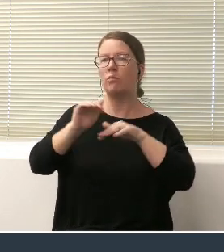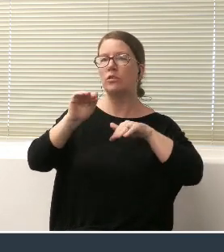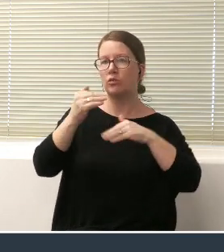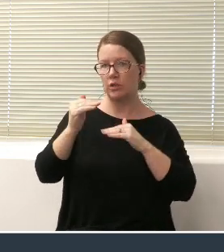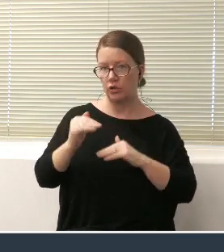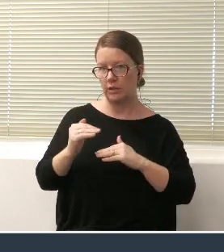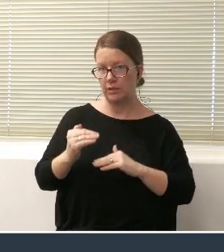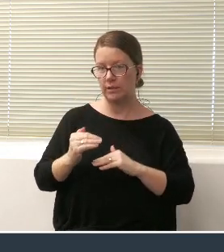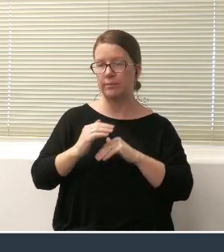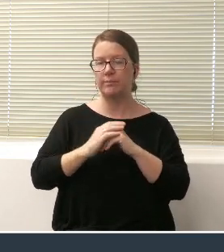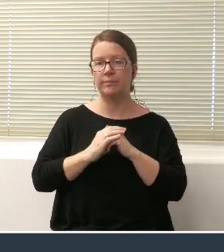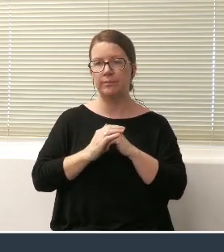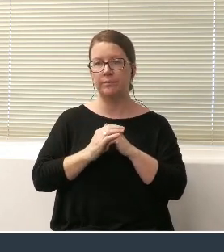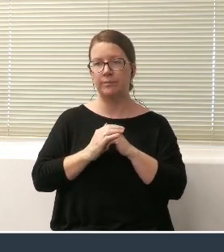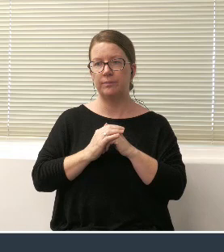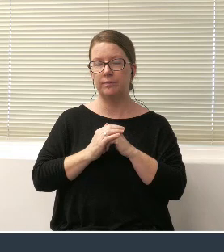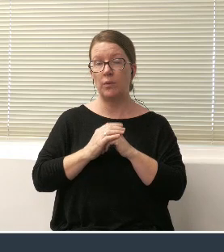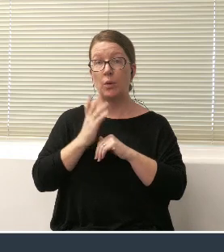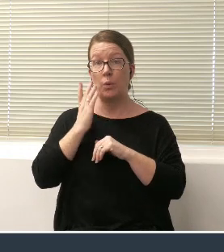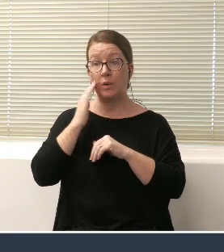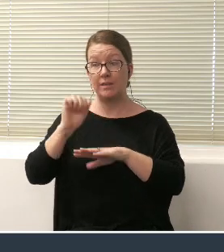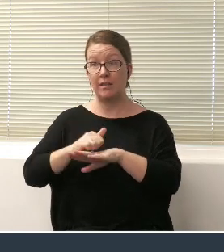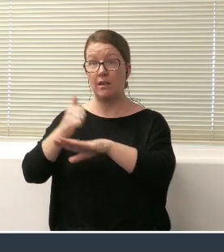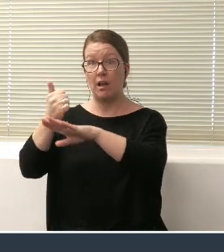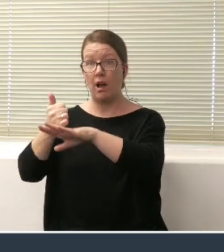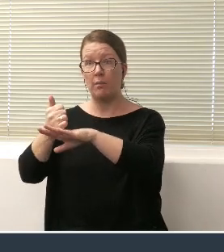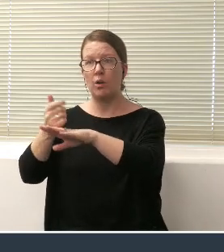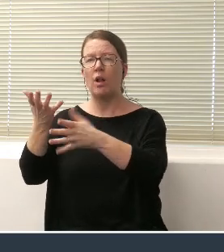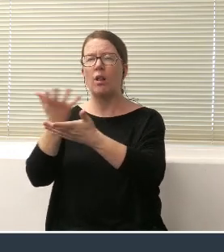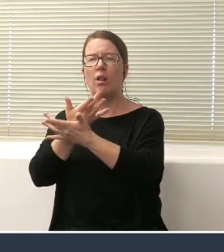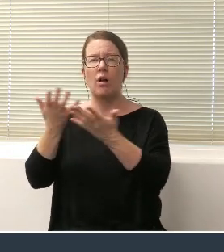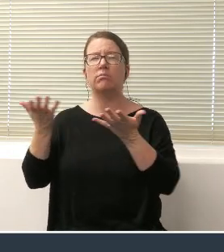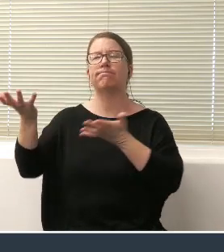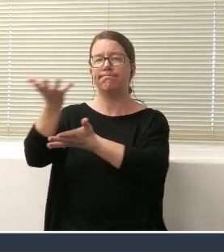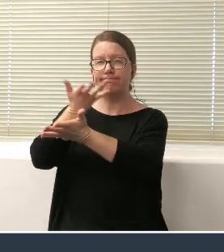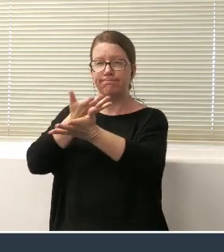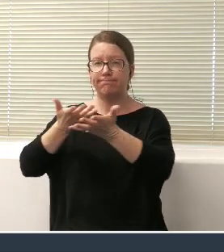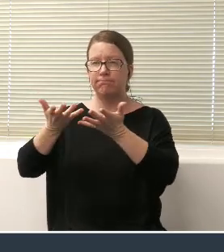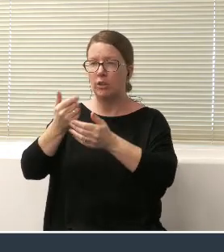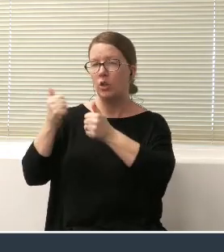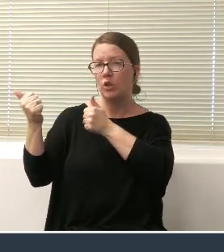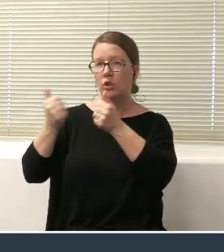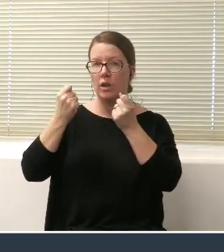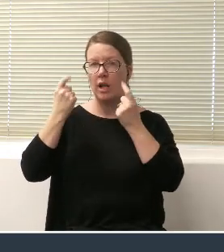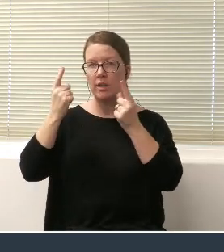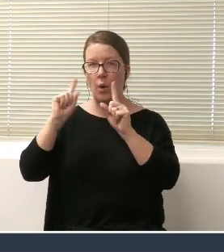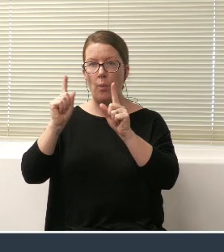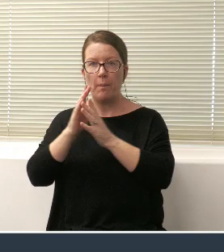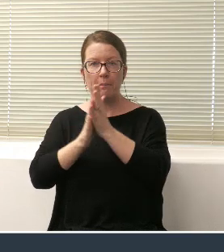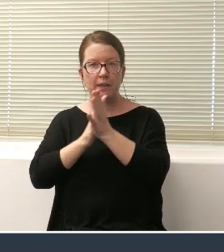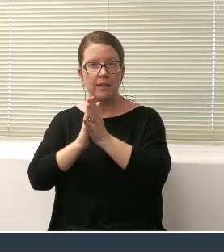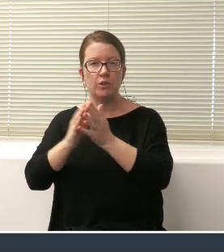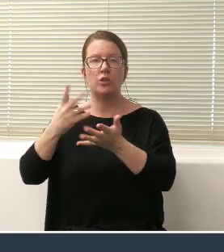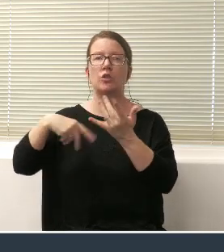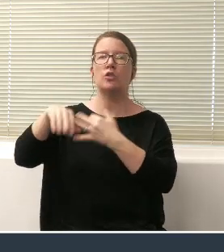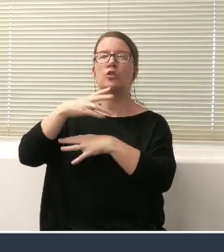So when setting that up, there should be a lot of discussion around it and good understanding of what socially responsible investing